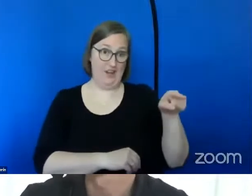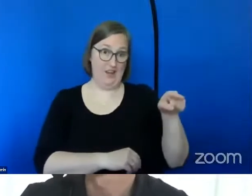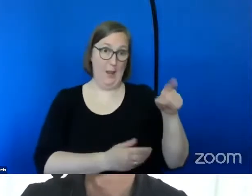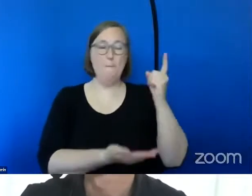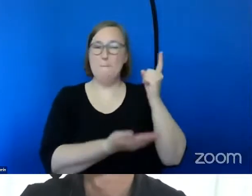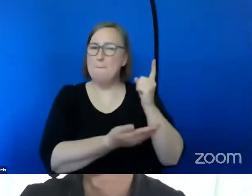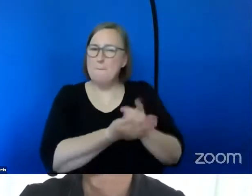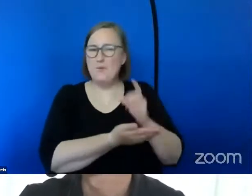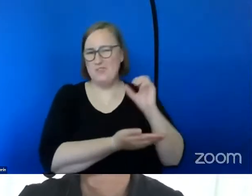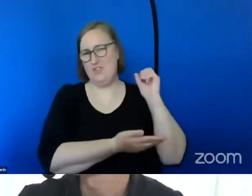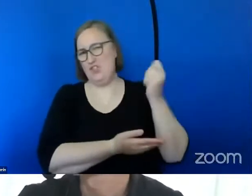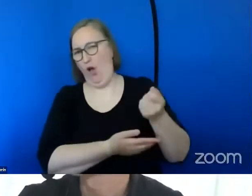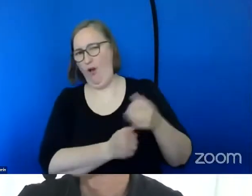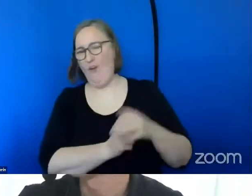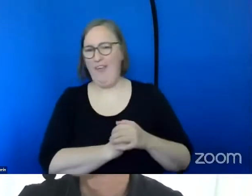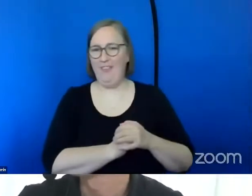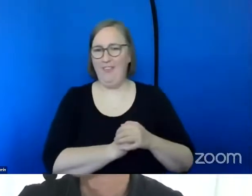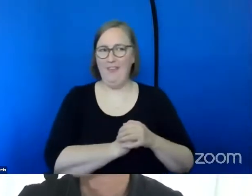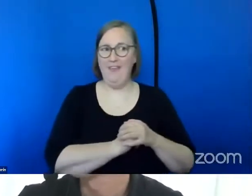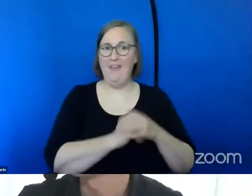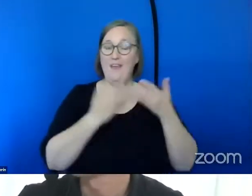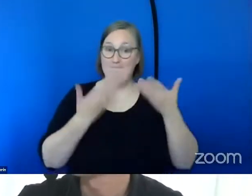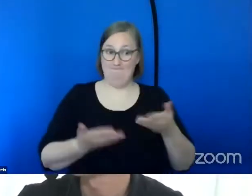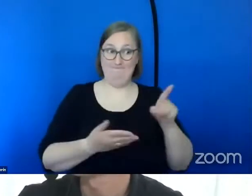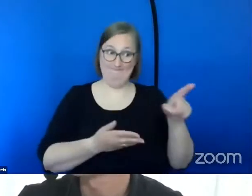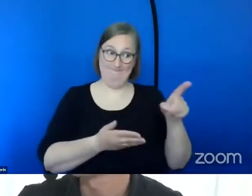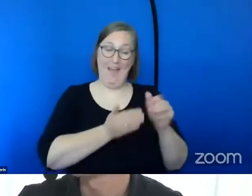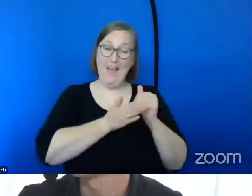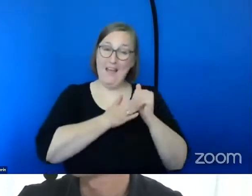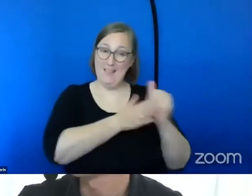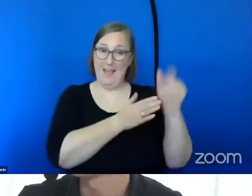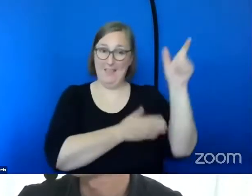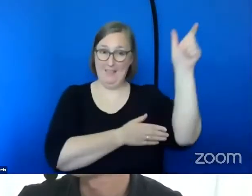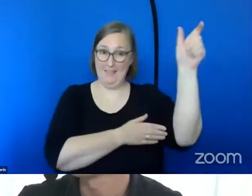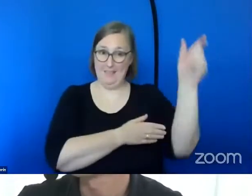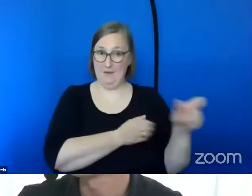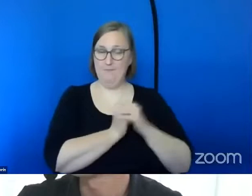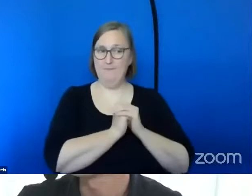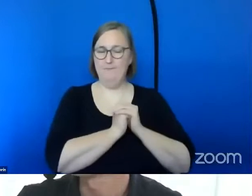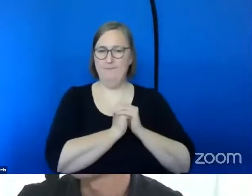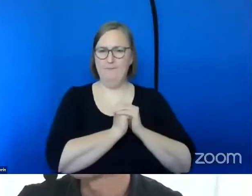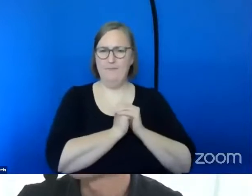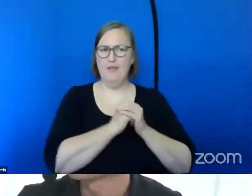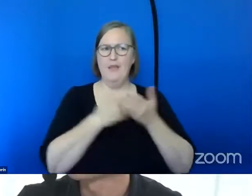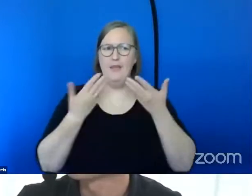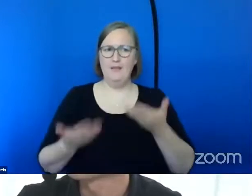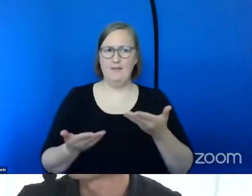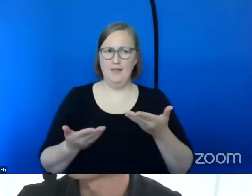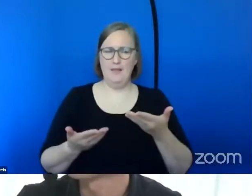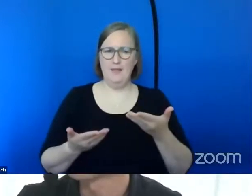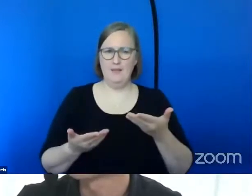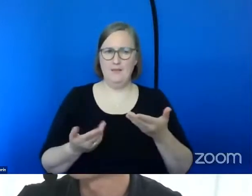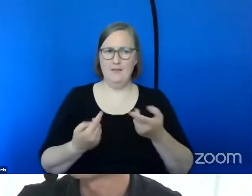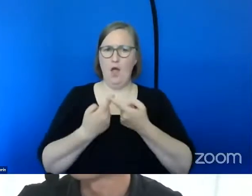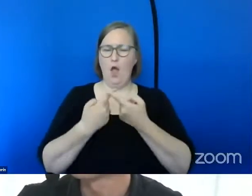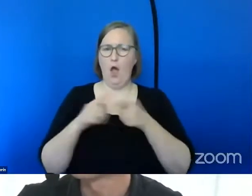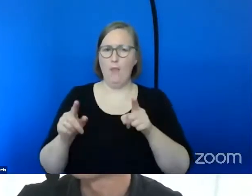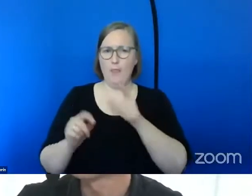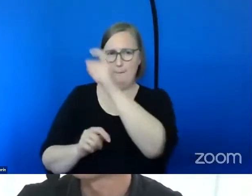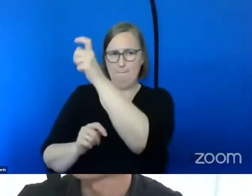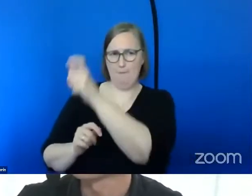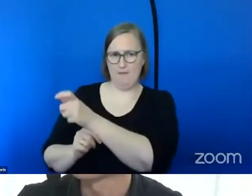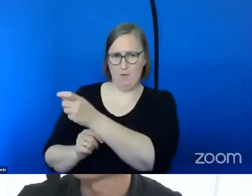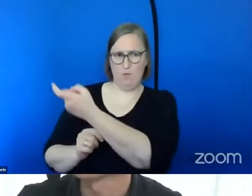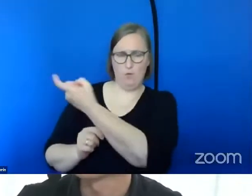of this race. One or two of the teams have come very close indeed to beating Houchet, but none of them, bar